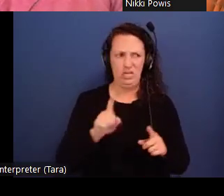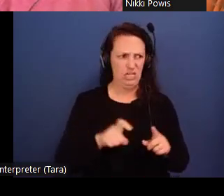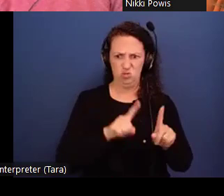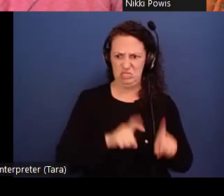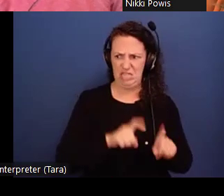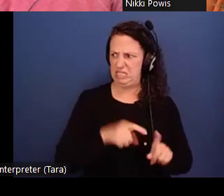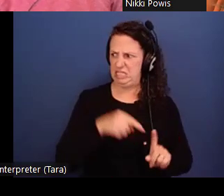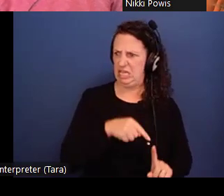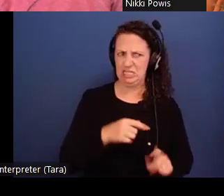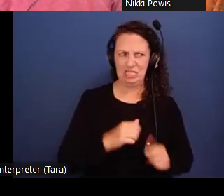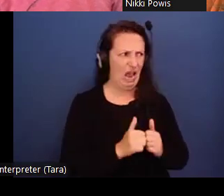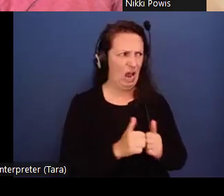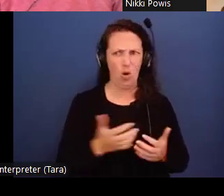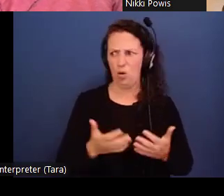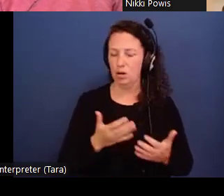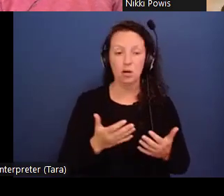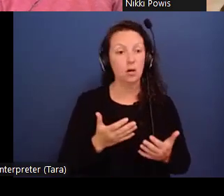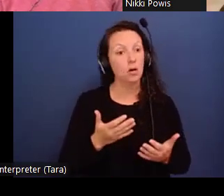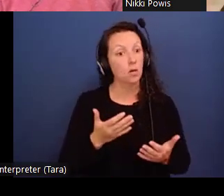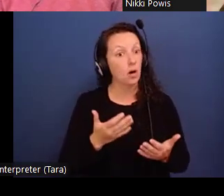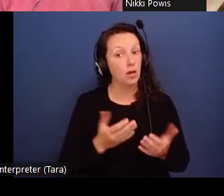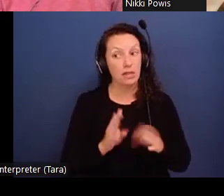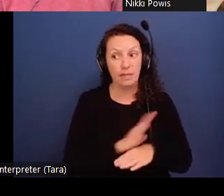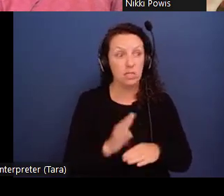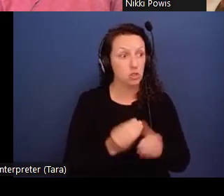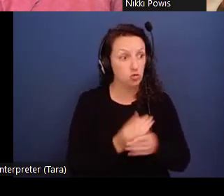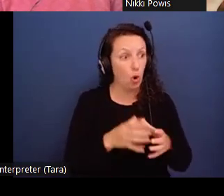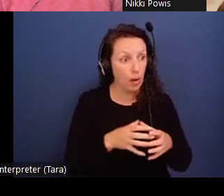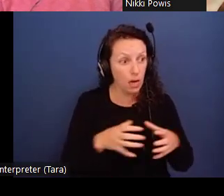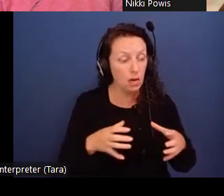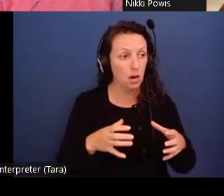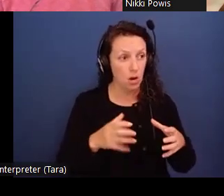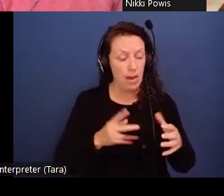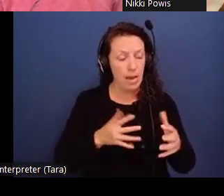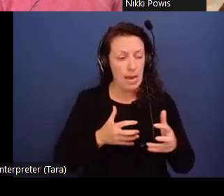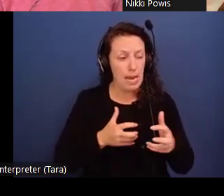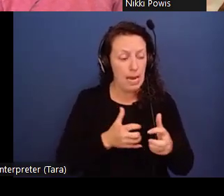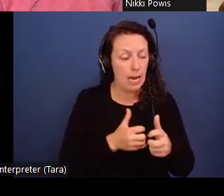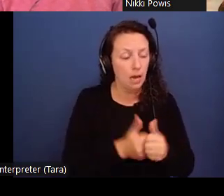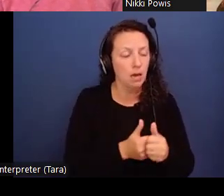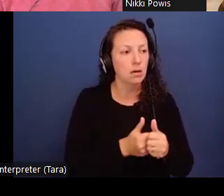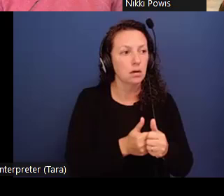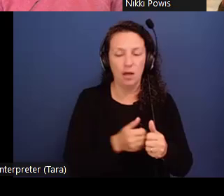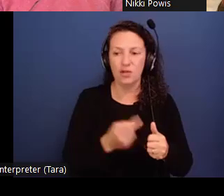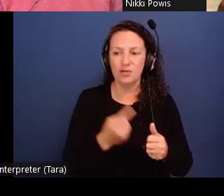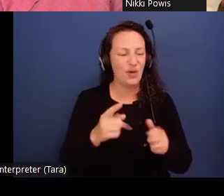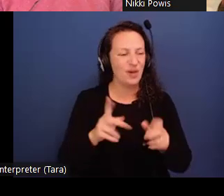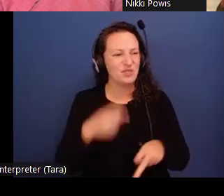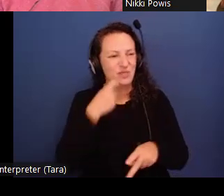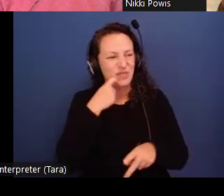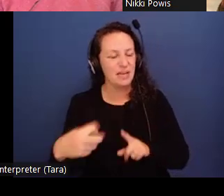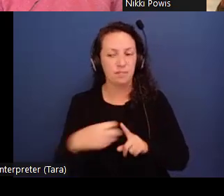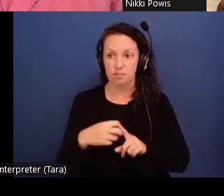Or if I am growing and I'm meeting the need. Somebody recently came to us and they did have a